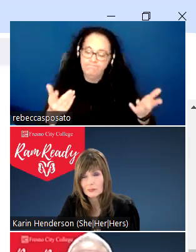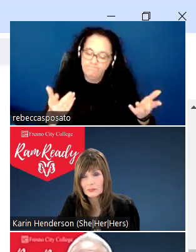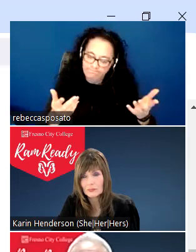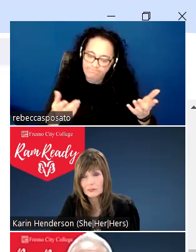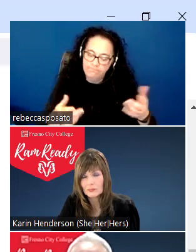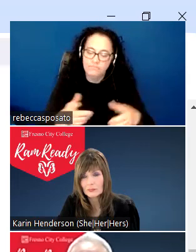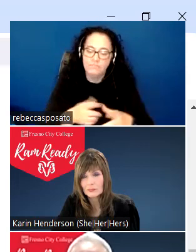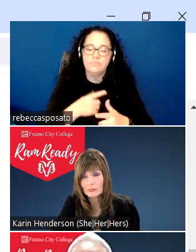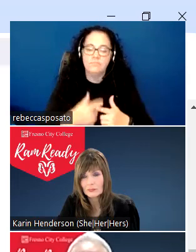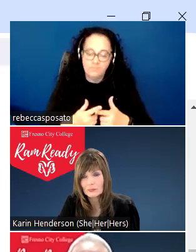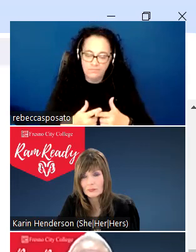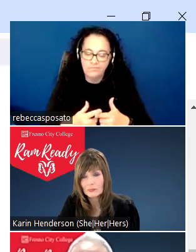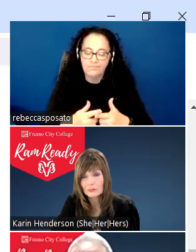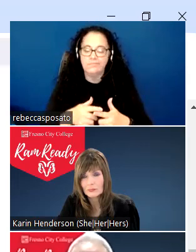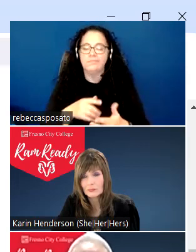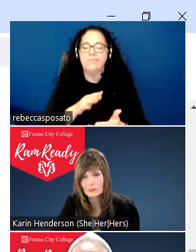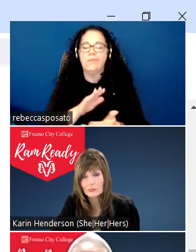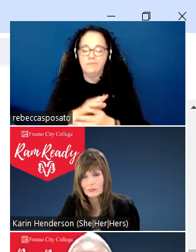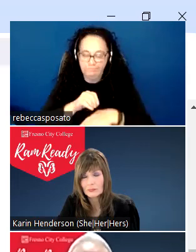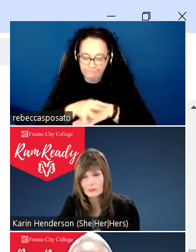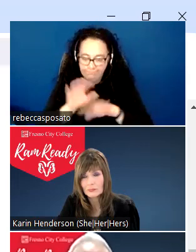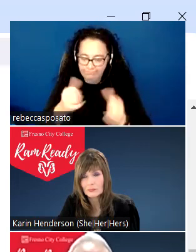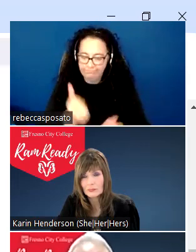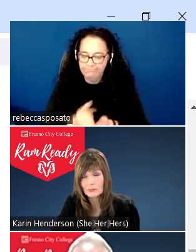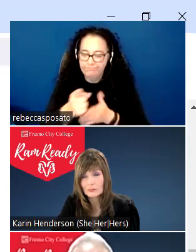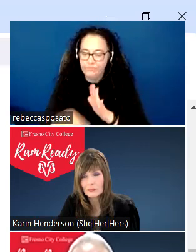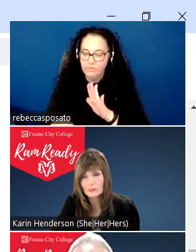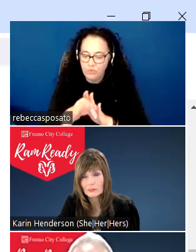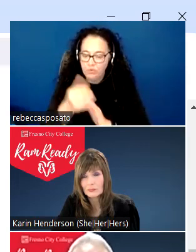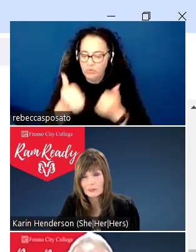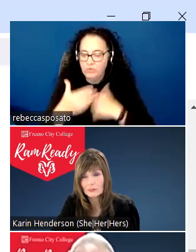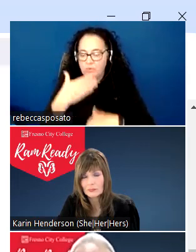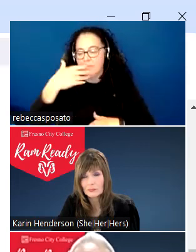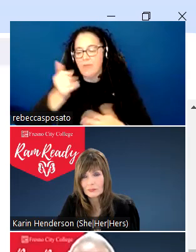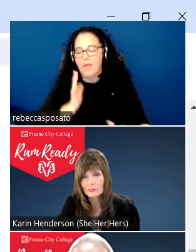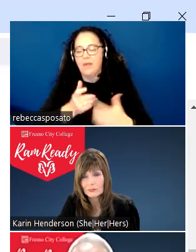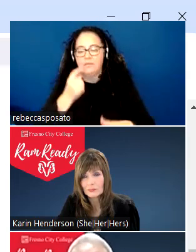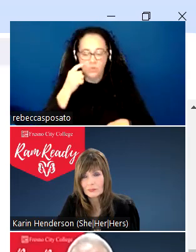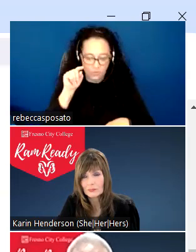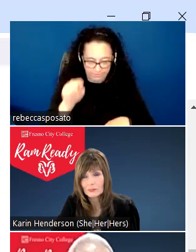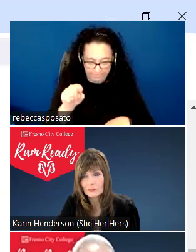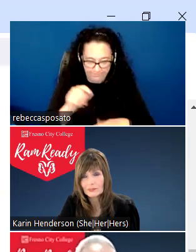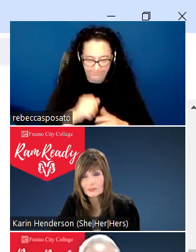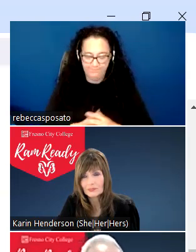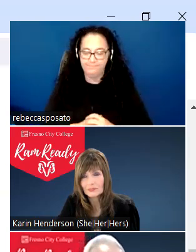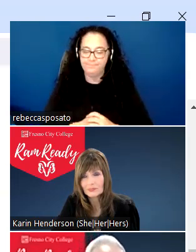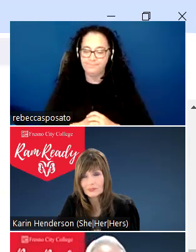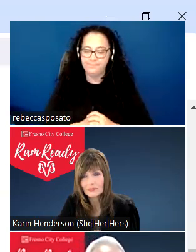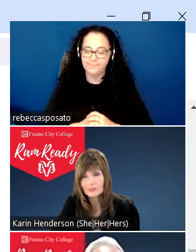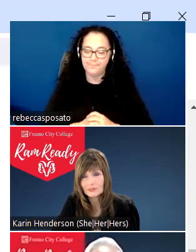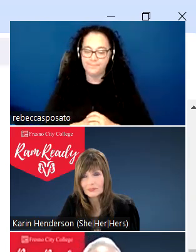the academic counselor can help you make that choice, which one is the best way or best choice to make.